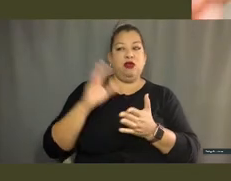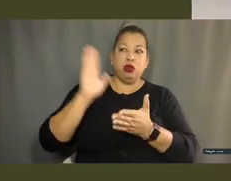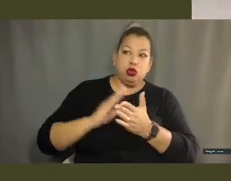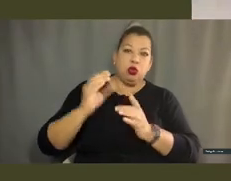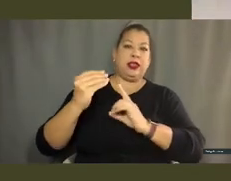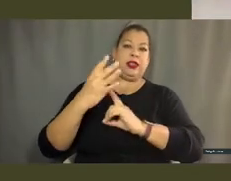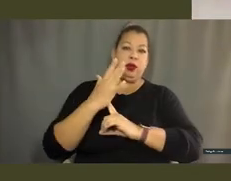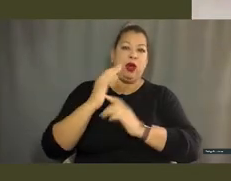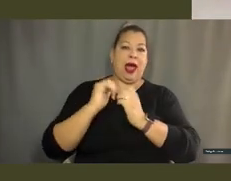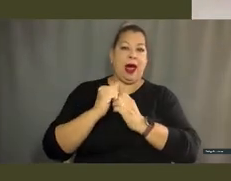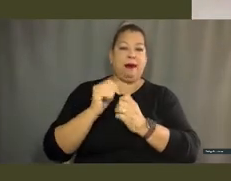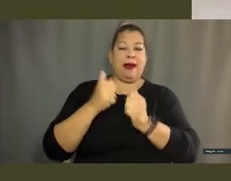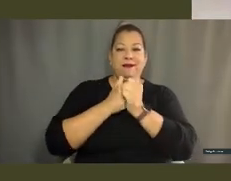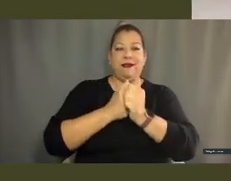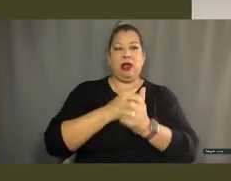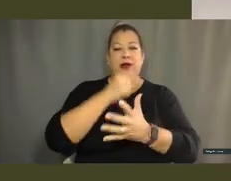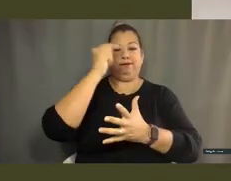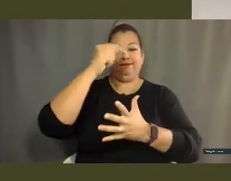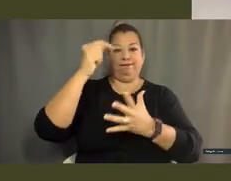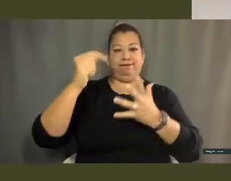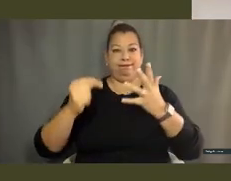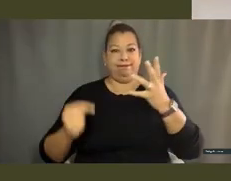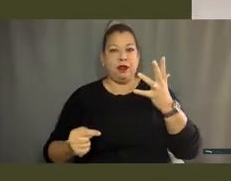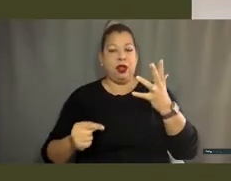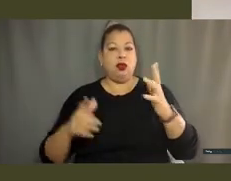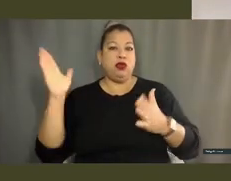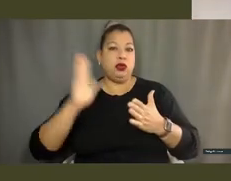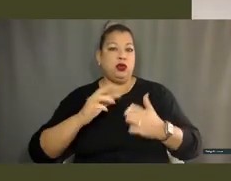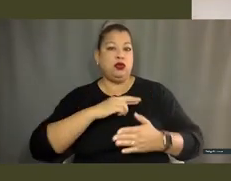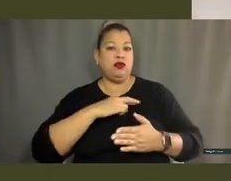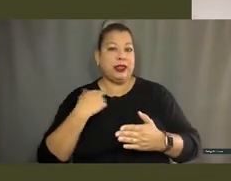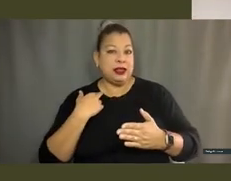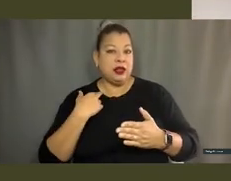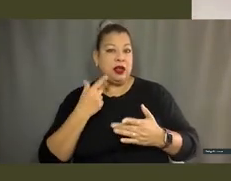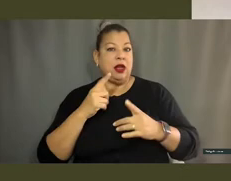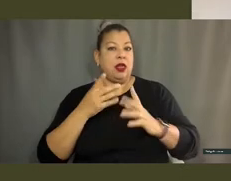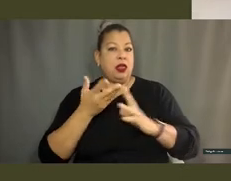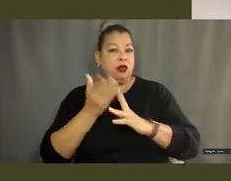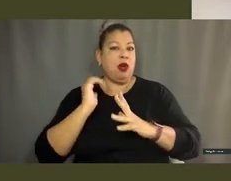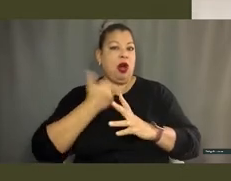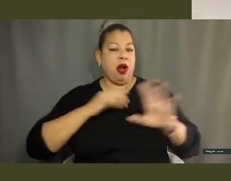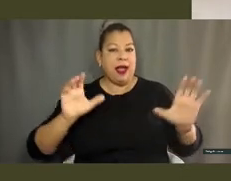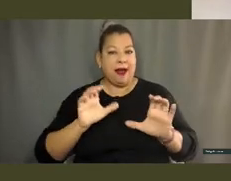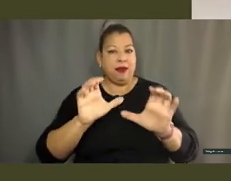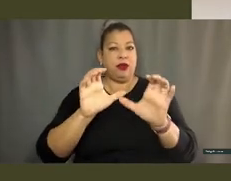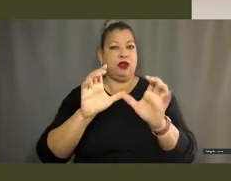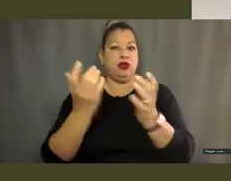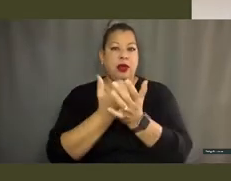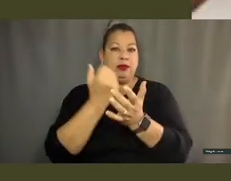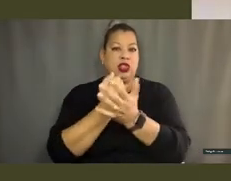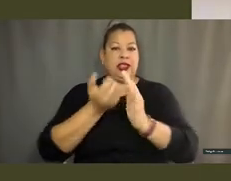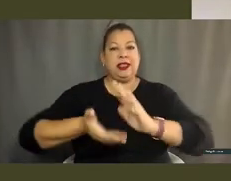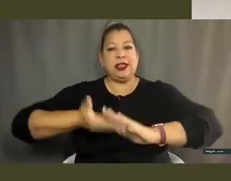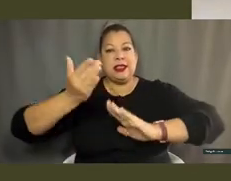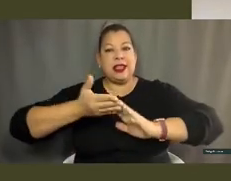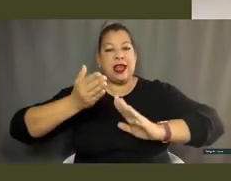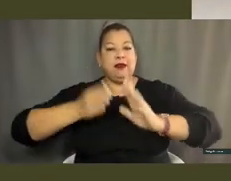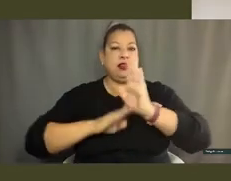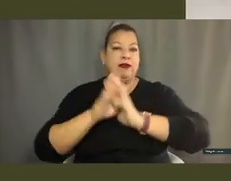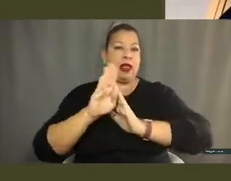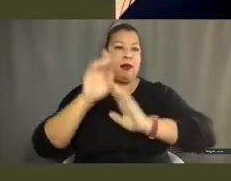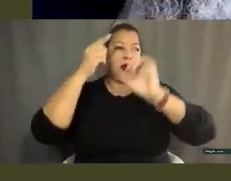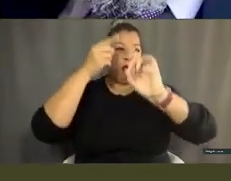we're reducing the risk to our efforts at achieving the sustainable development goals. And it is at the center of that